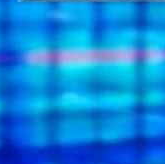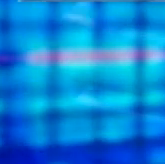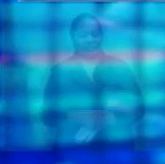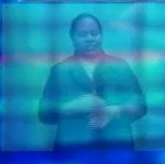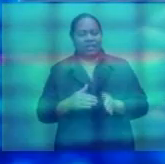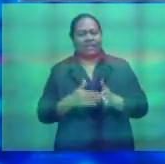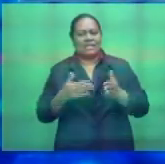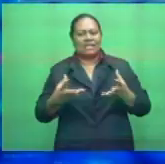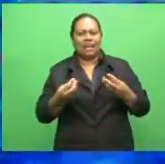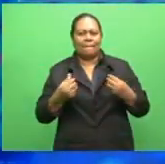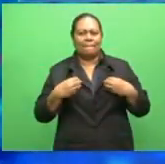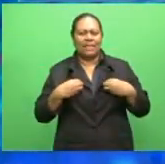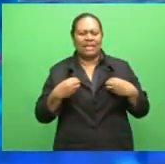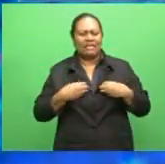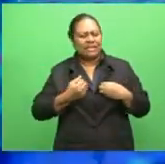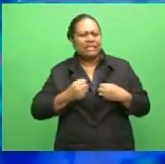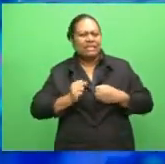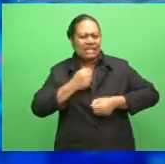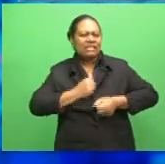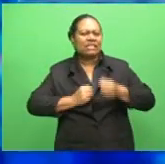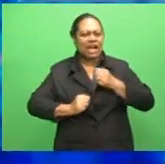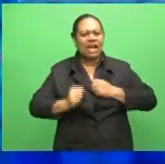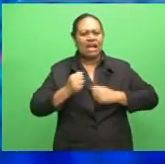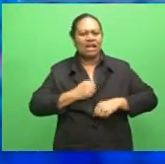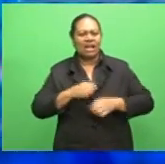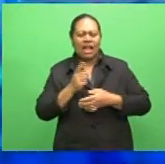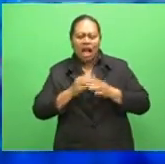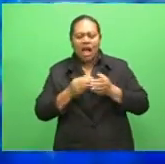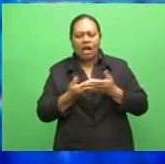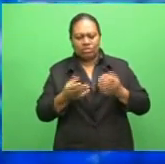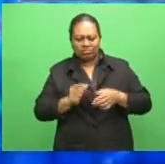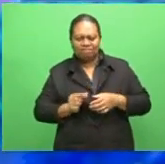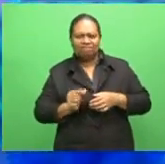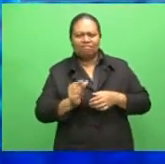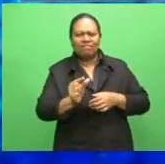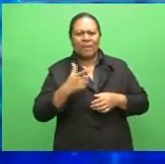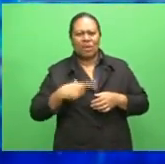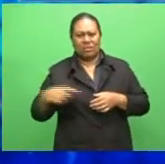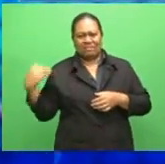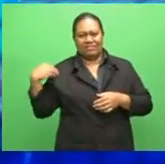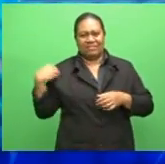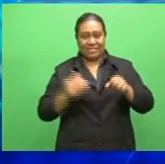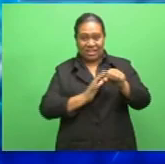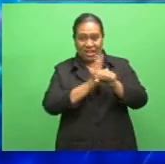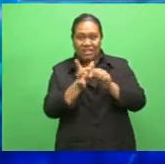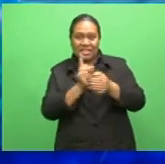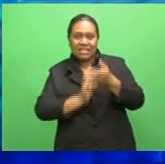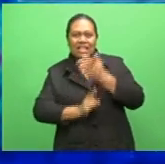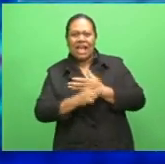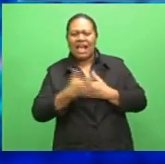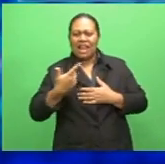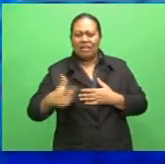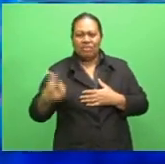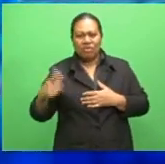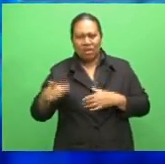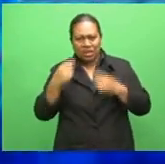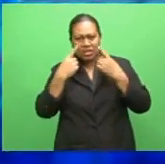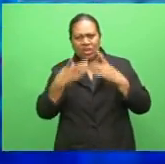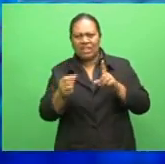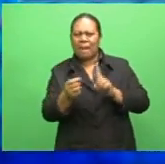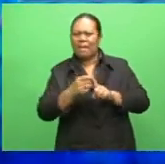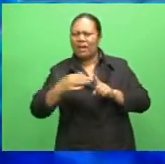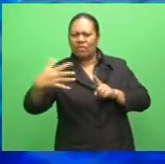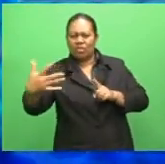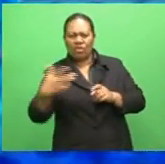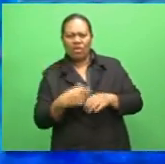While some businesses are still struggling to find the path forward due to the effects of the pandemic, the Levuka Pacific Fishing Company Limited says